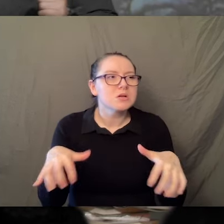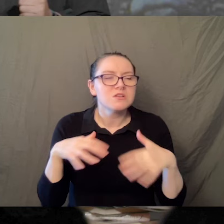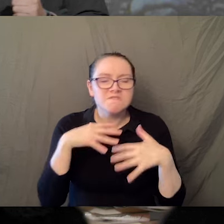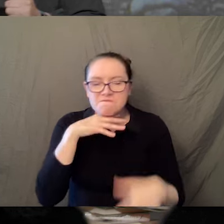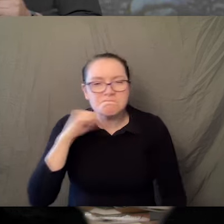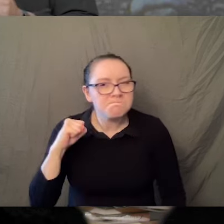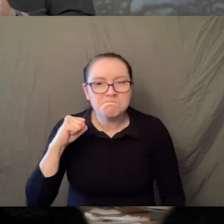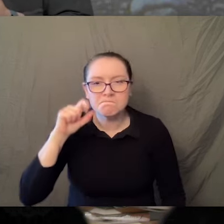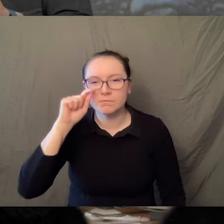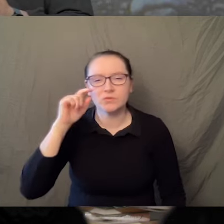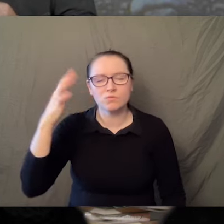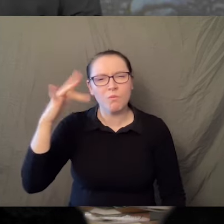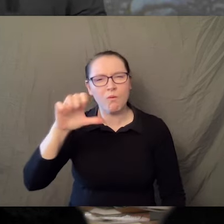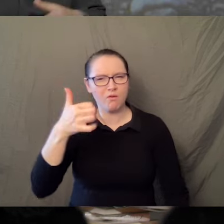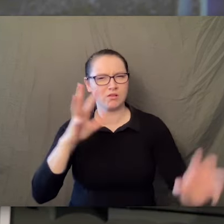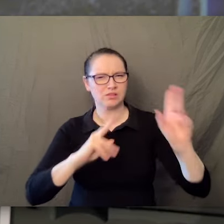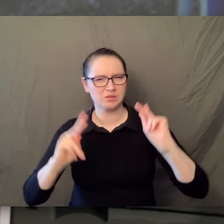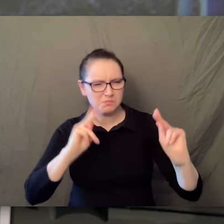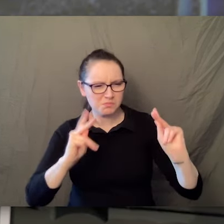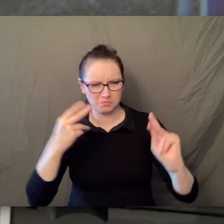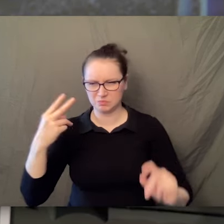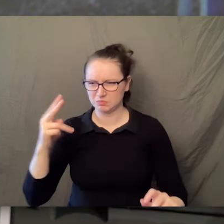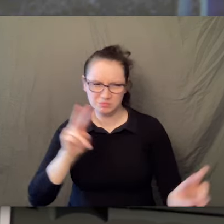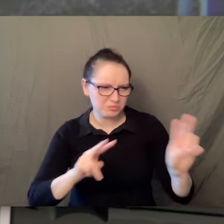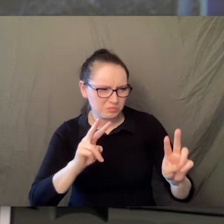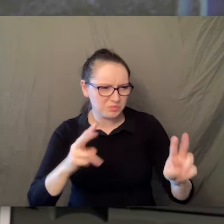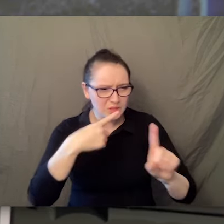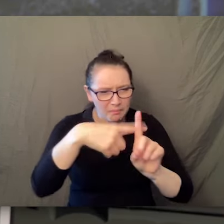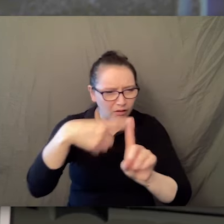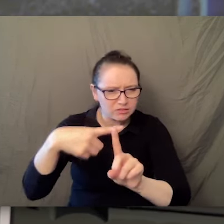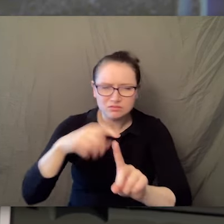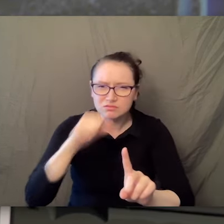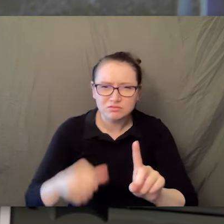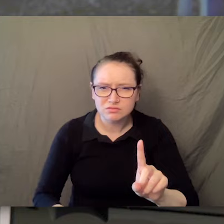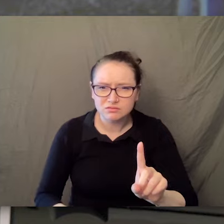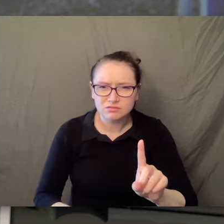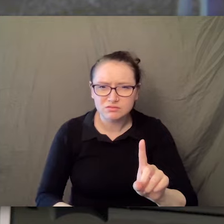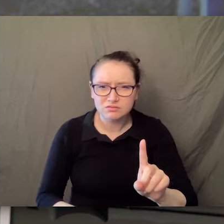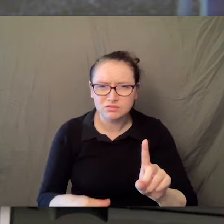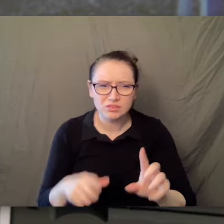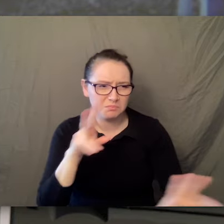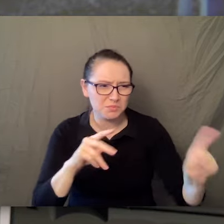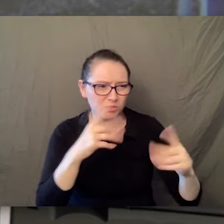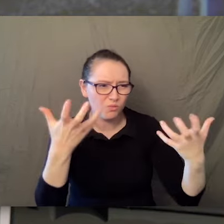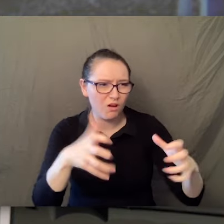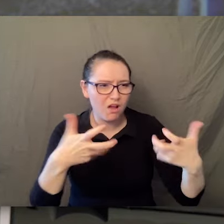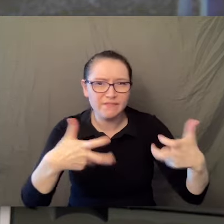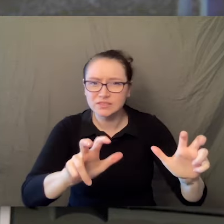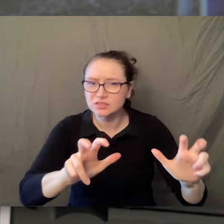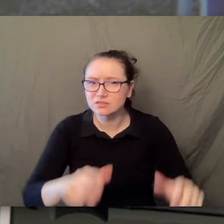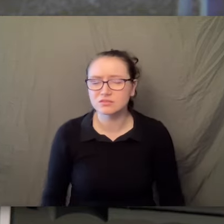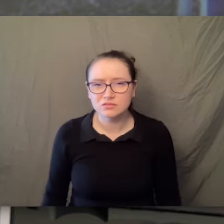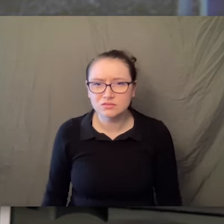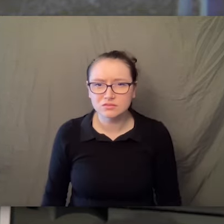had myself a nice little hissy fit. Why couldn't anybody see our potential? Why was nobody buying